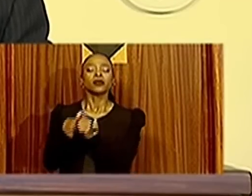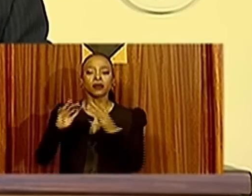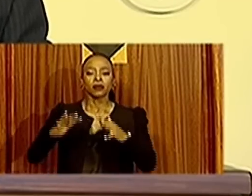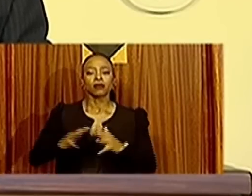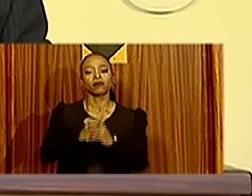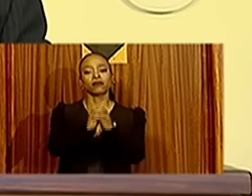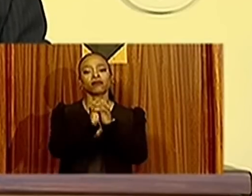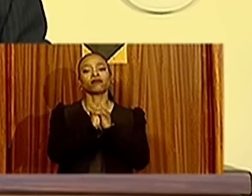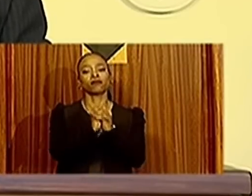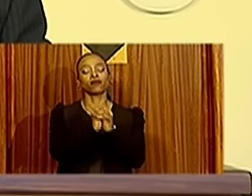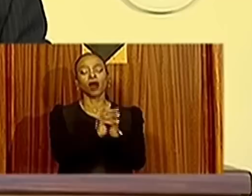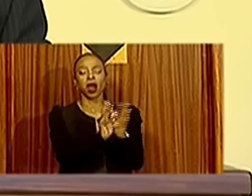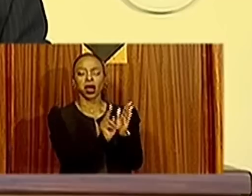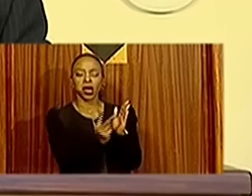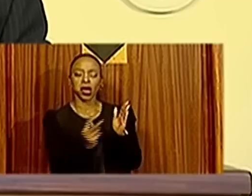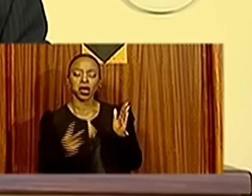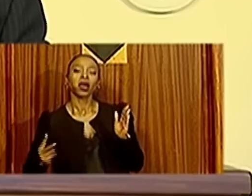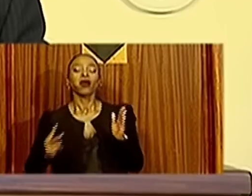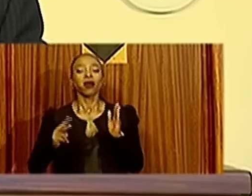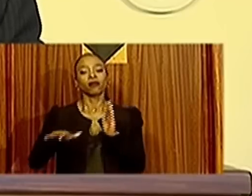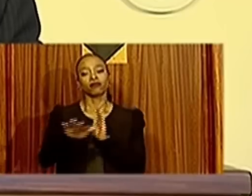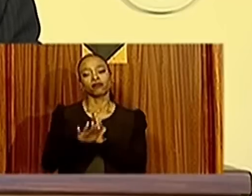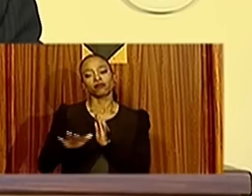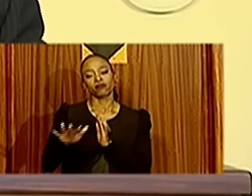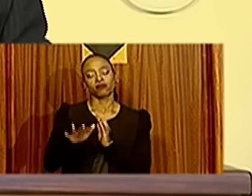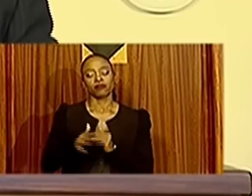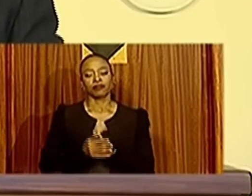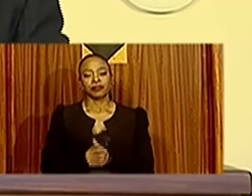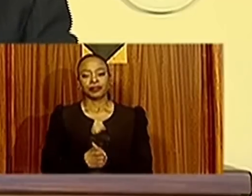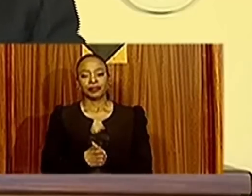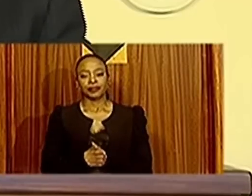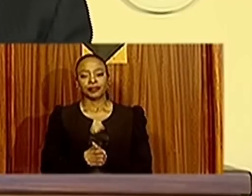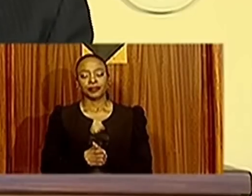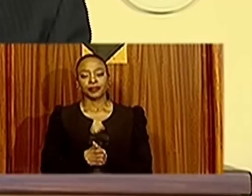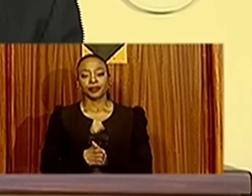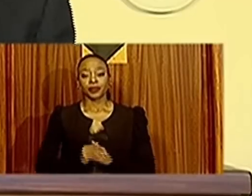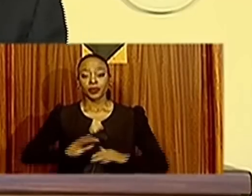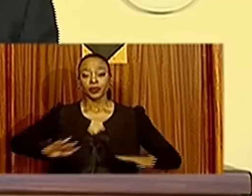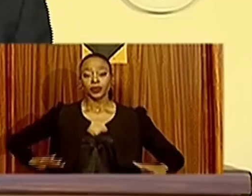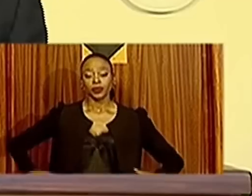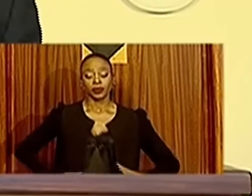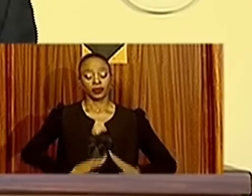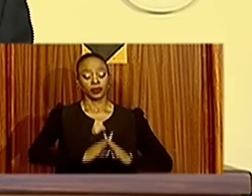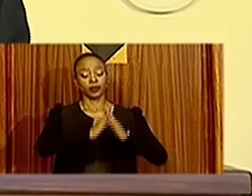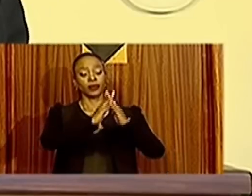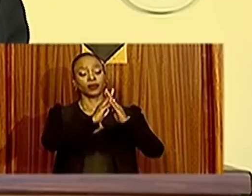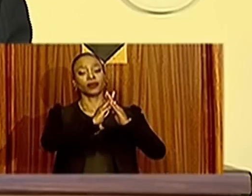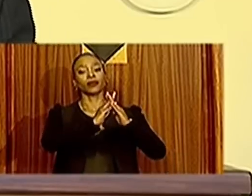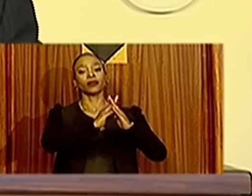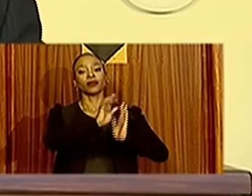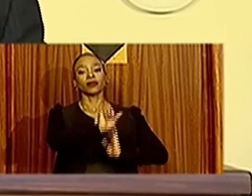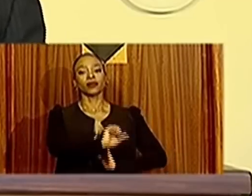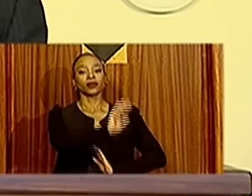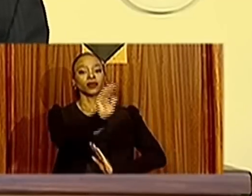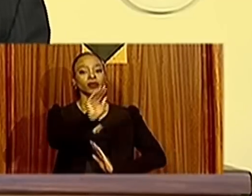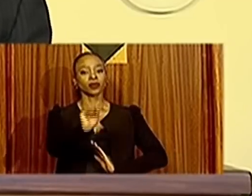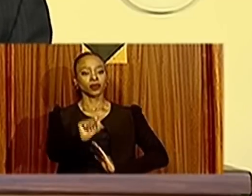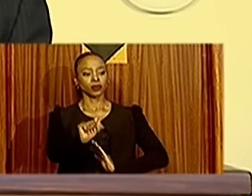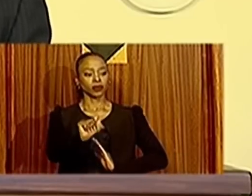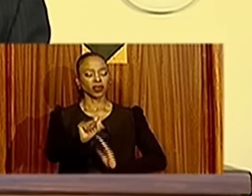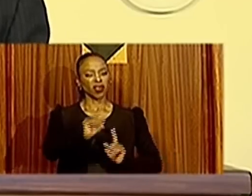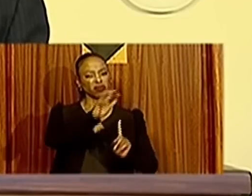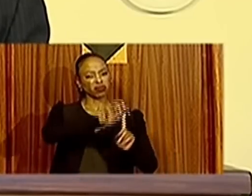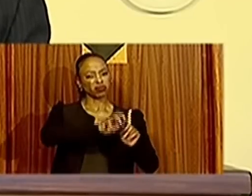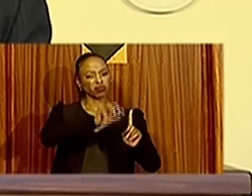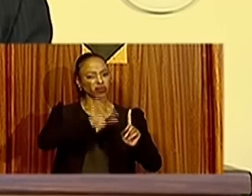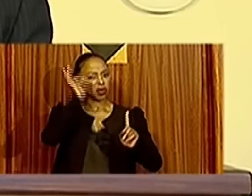solidarity in many, many areas. Together as a nation, we brought state capture to an